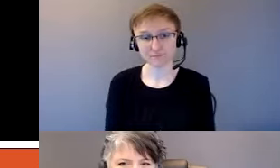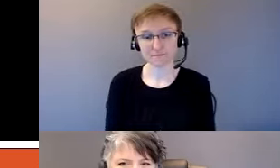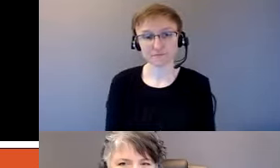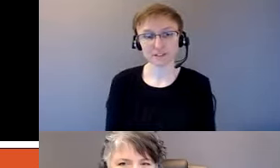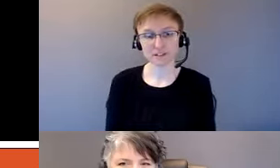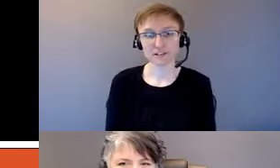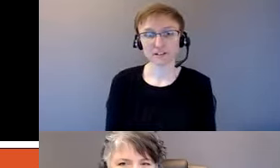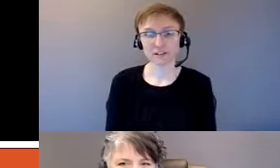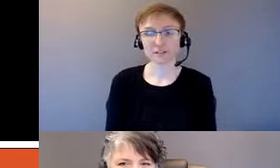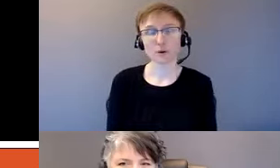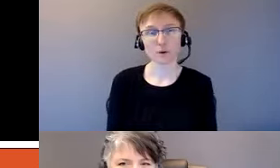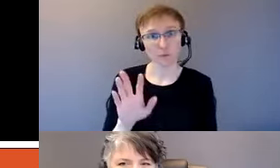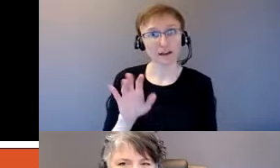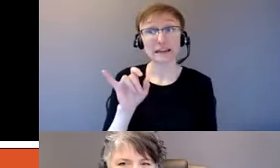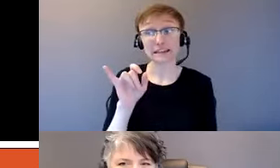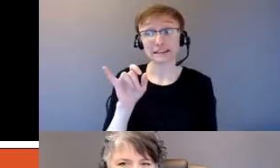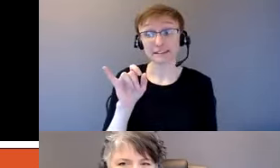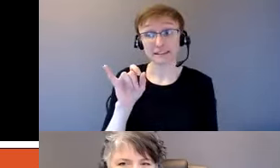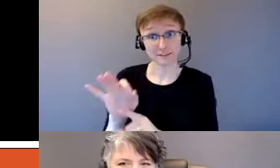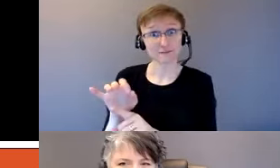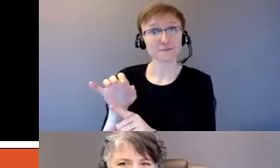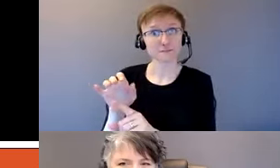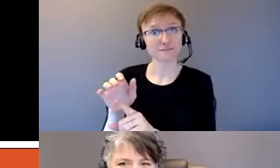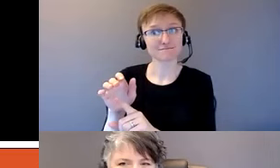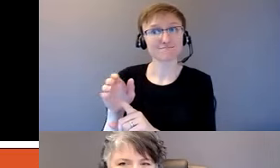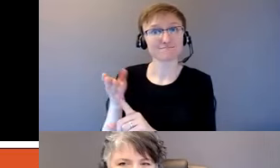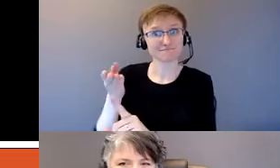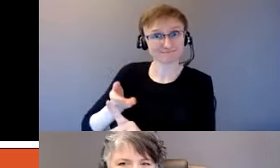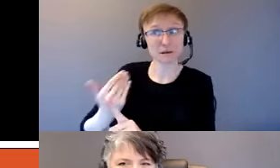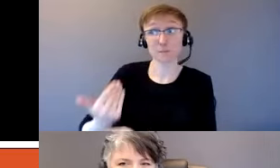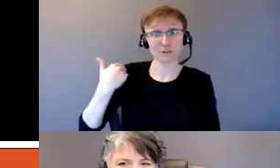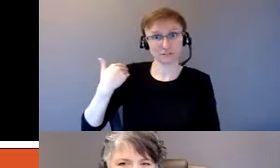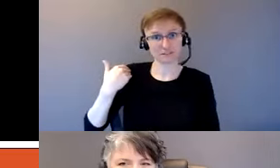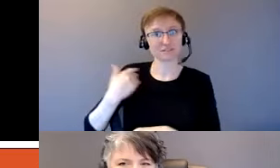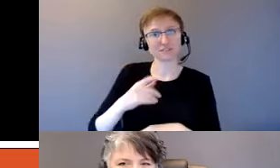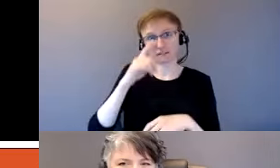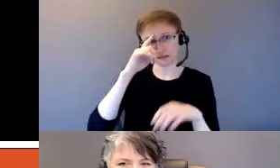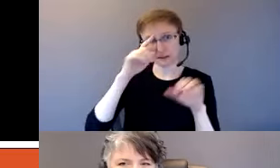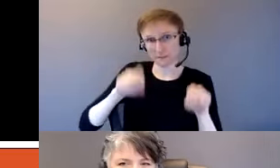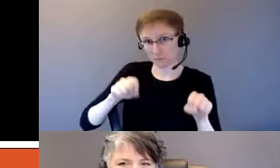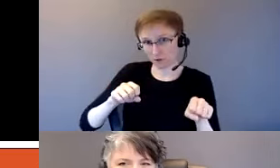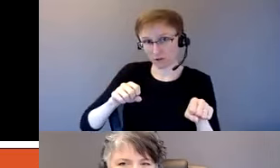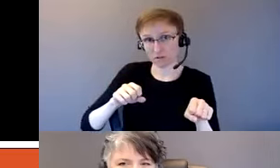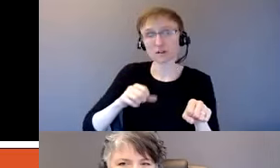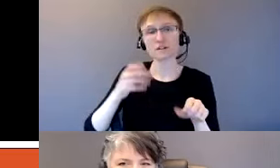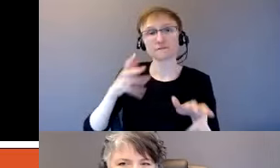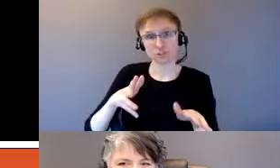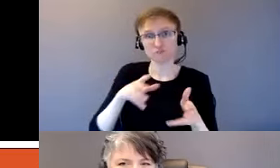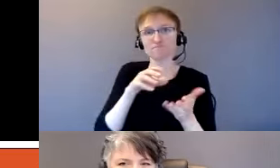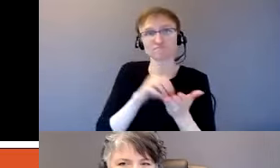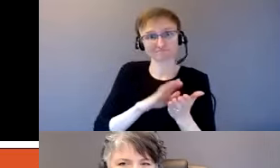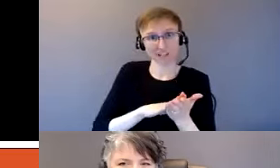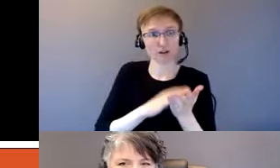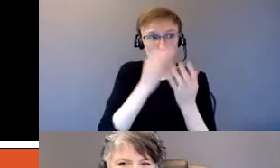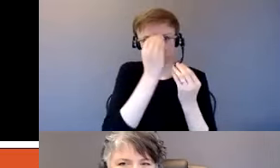be expressed while the person was capable. That's important to note. Sometimes they're known because people have highlighted